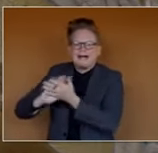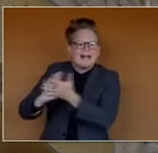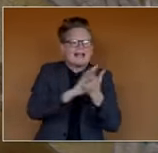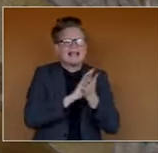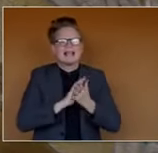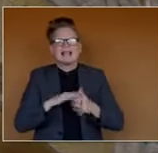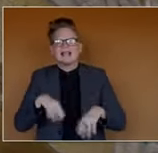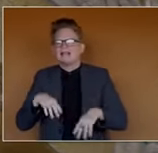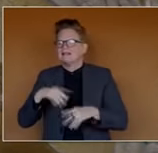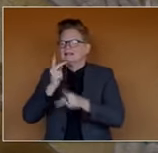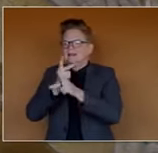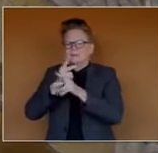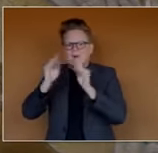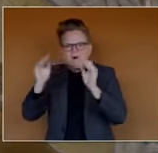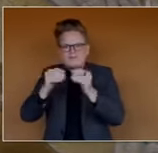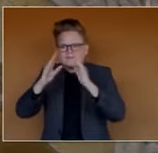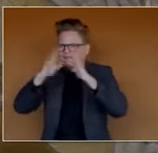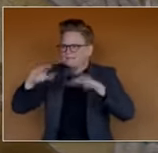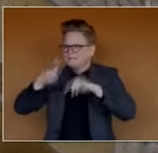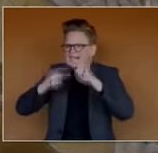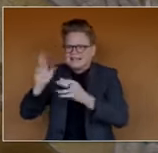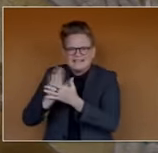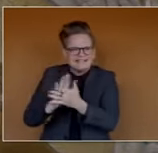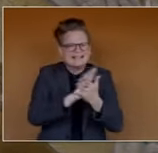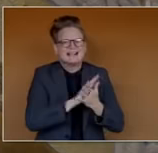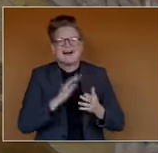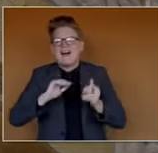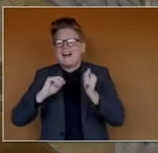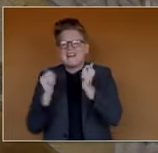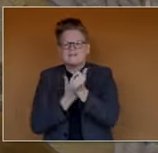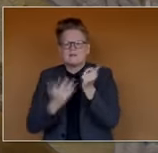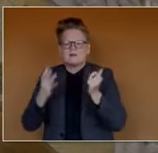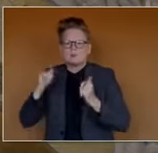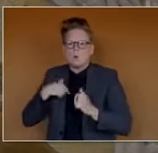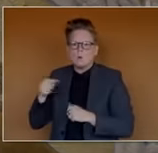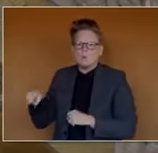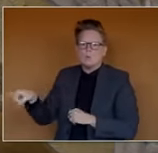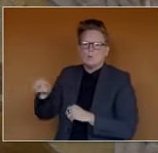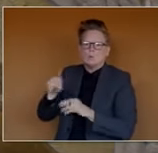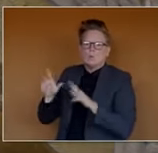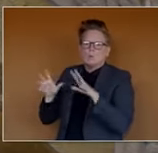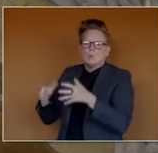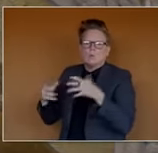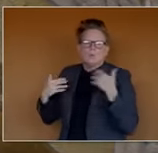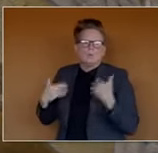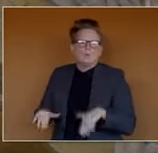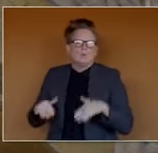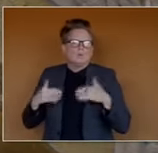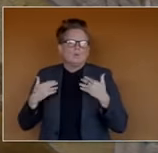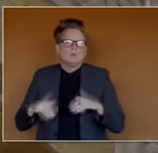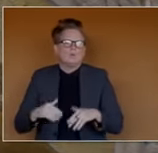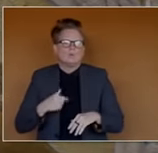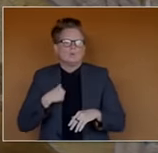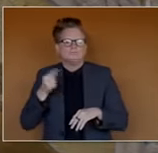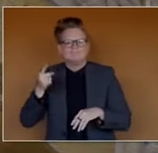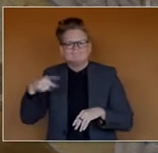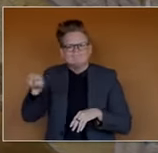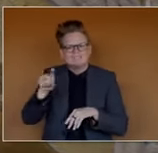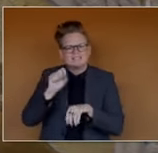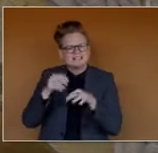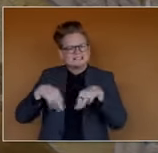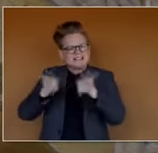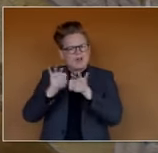exposure to COVID. All of that was done by essential workers who continued to receive